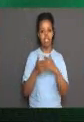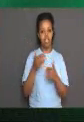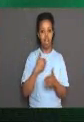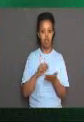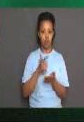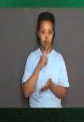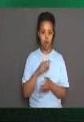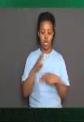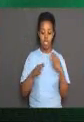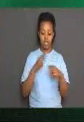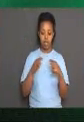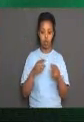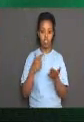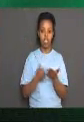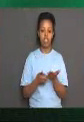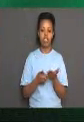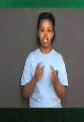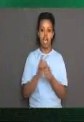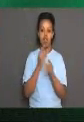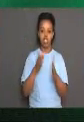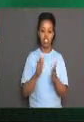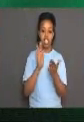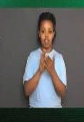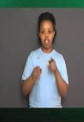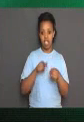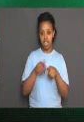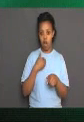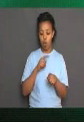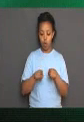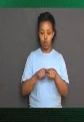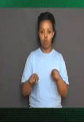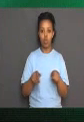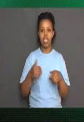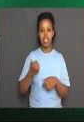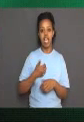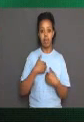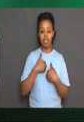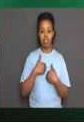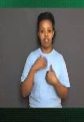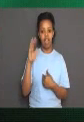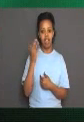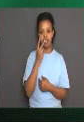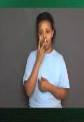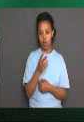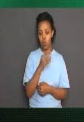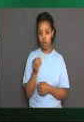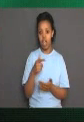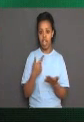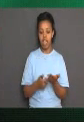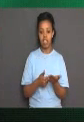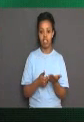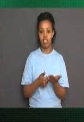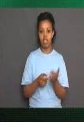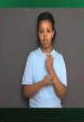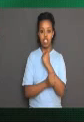Scientists compared the anatomy of limbs in different animals and discovered that the basic pattern